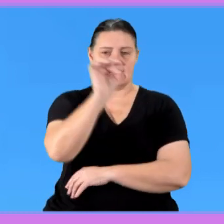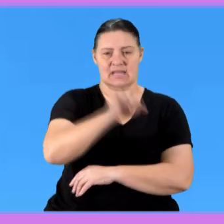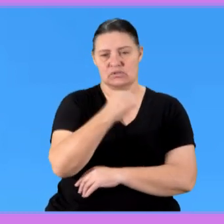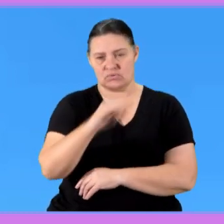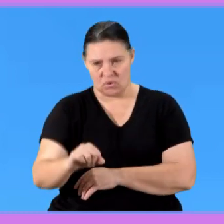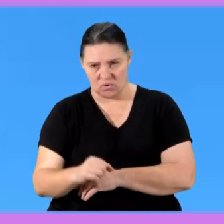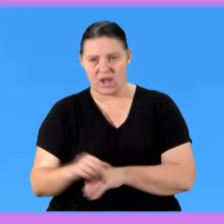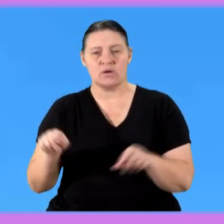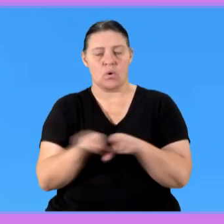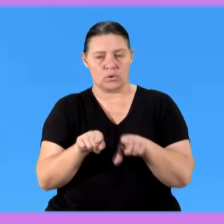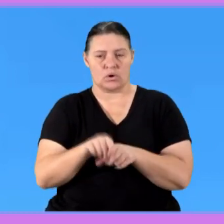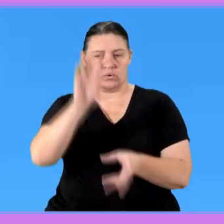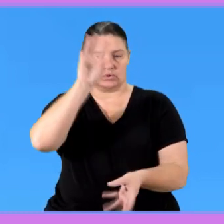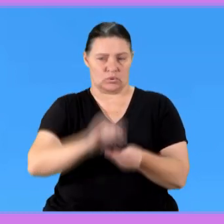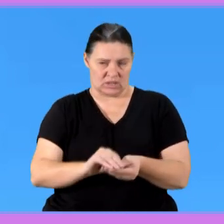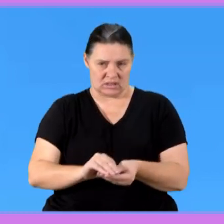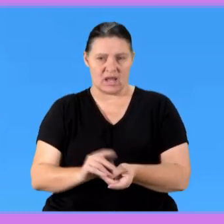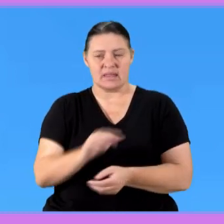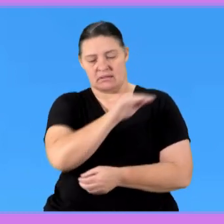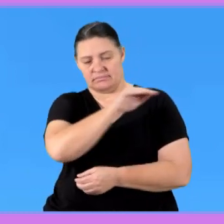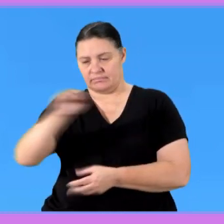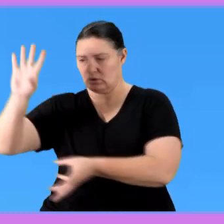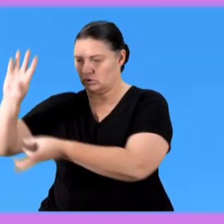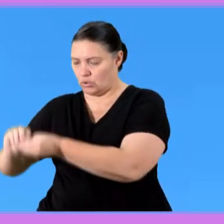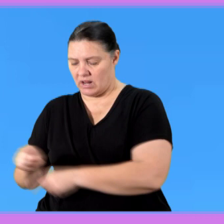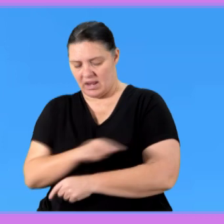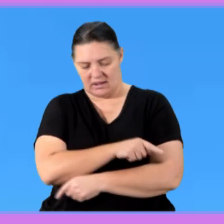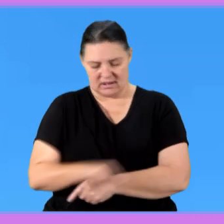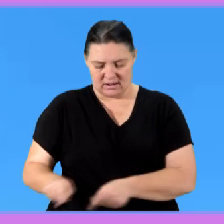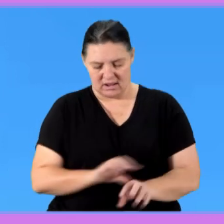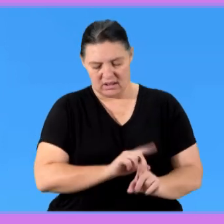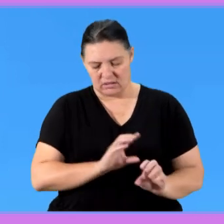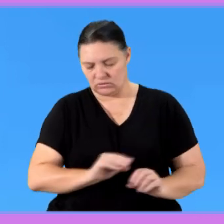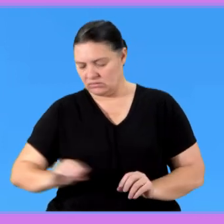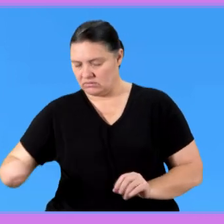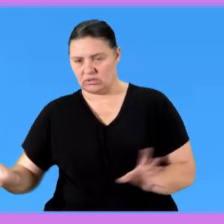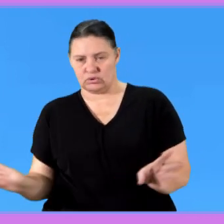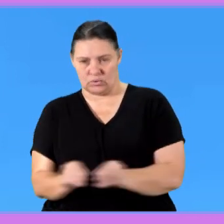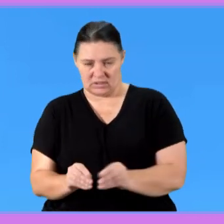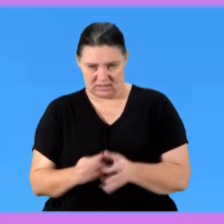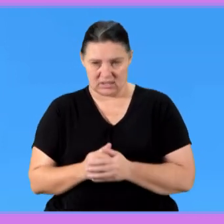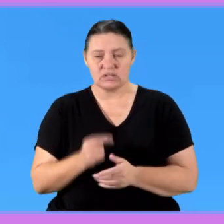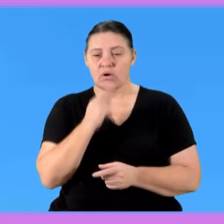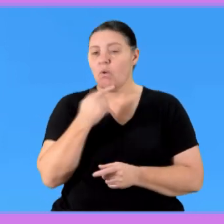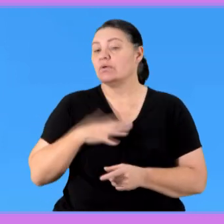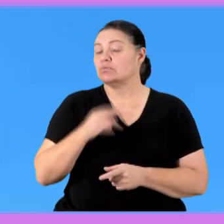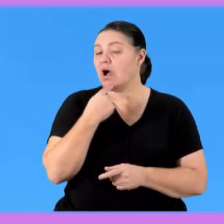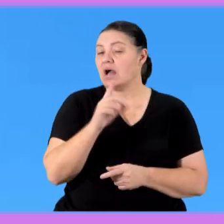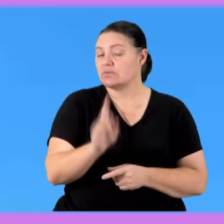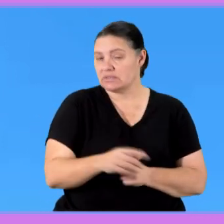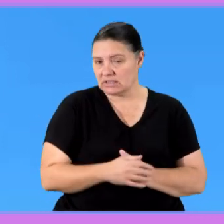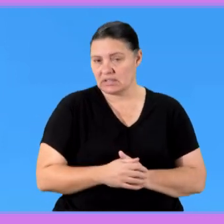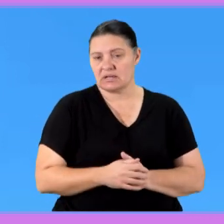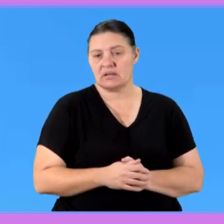cancer, yes or no, as well as the totals going horizontally and vertically. So what is it that I want you to